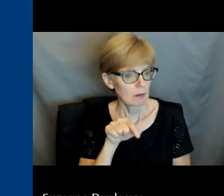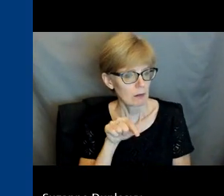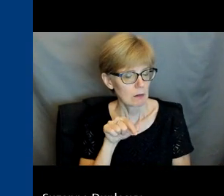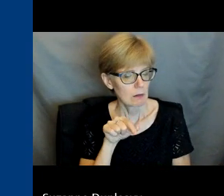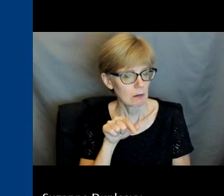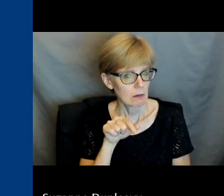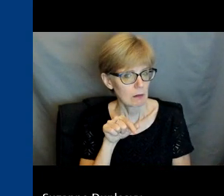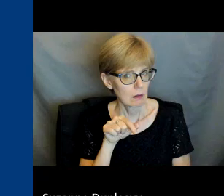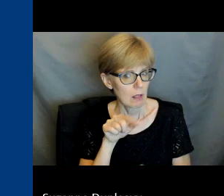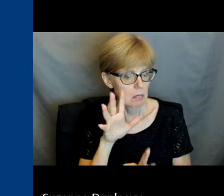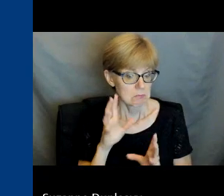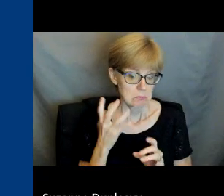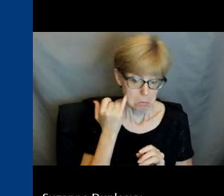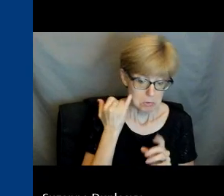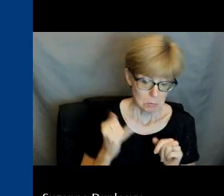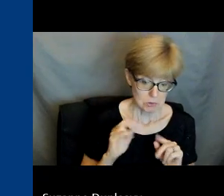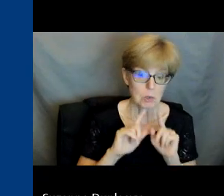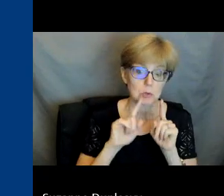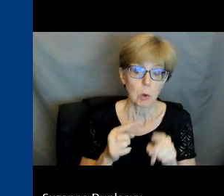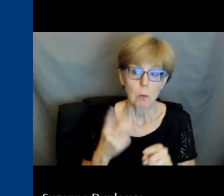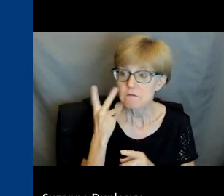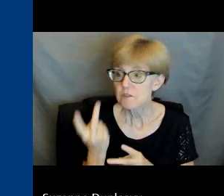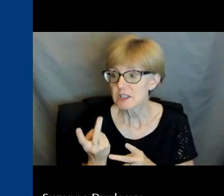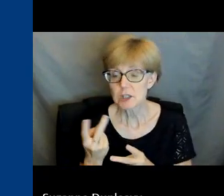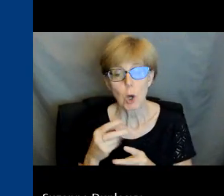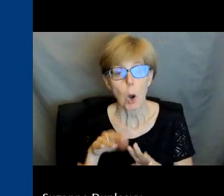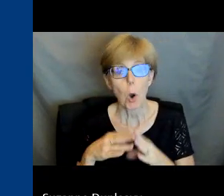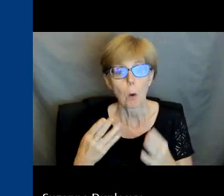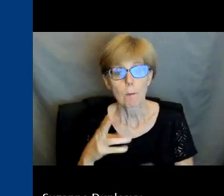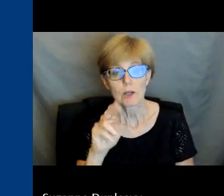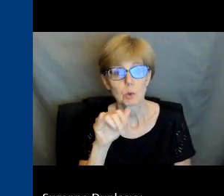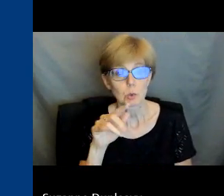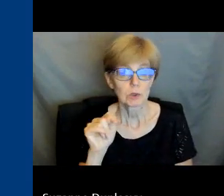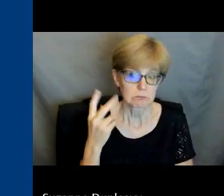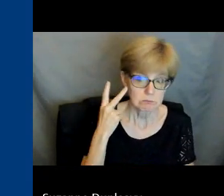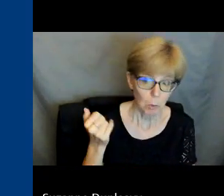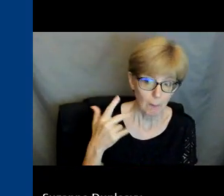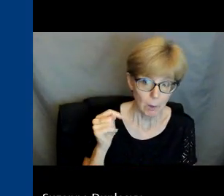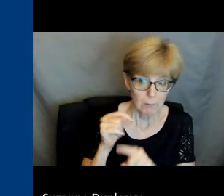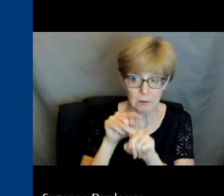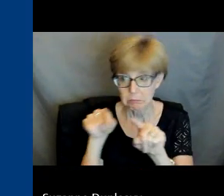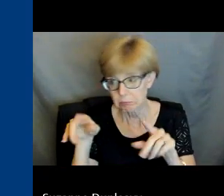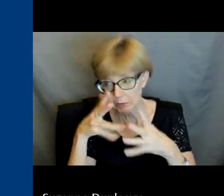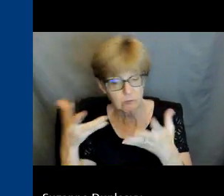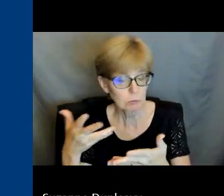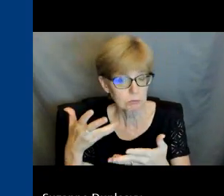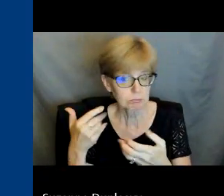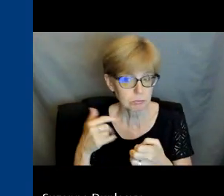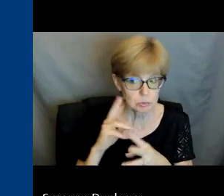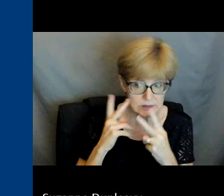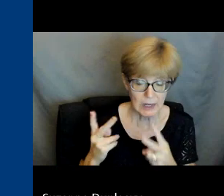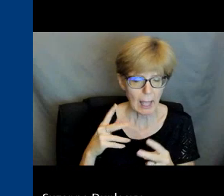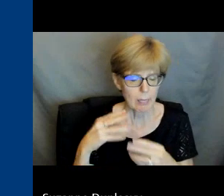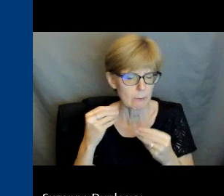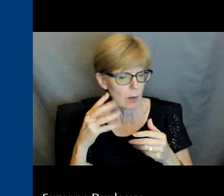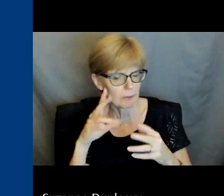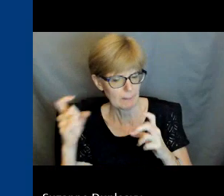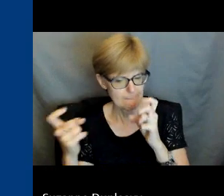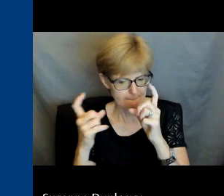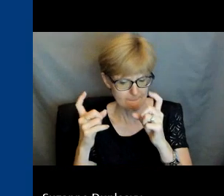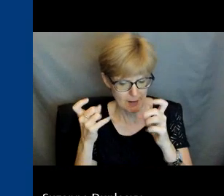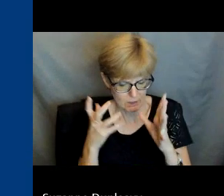to go visit an open unit to view it, and the property manager comes out and says, you know what, I'm